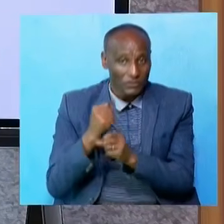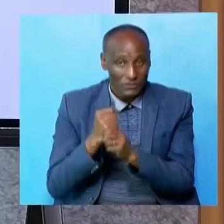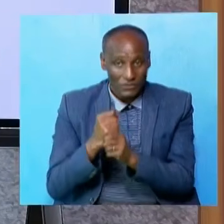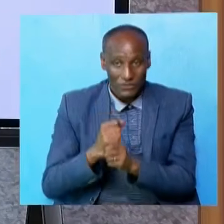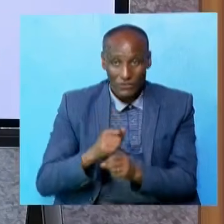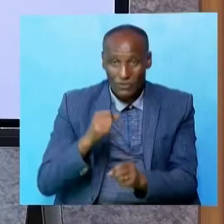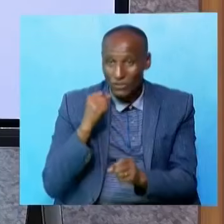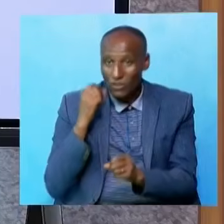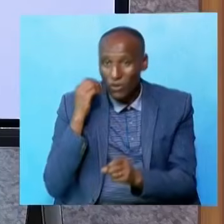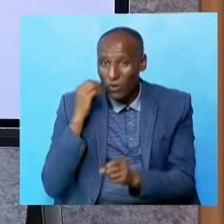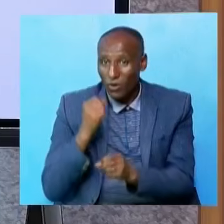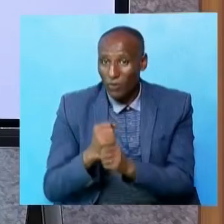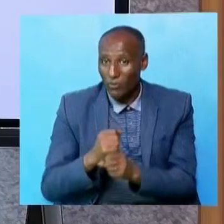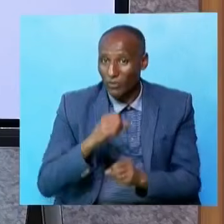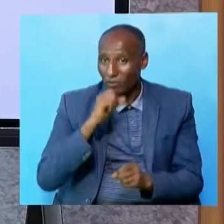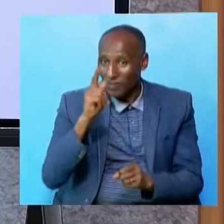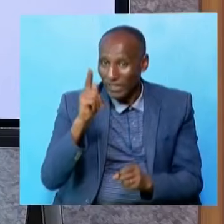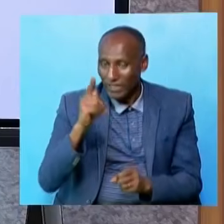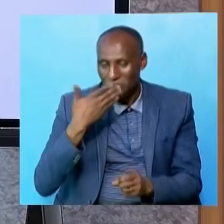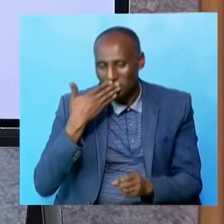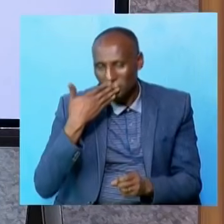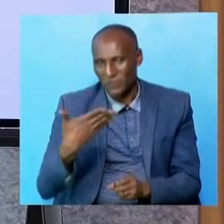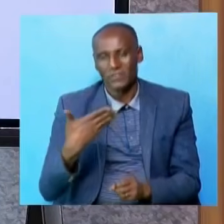Okay? Good.